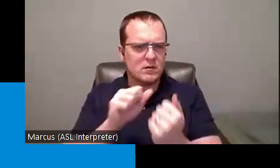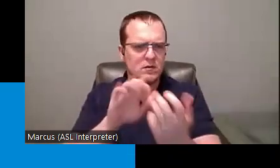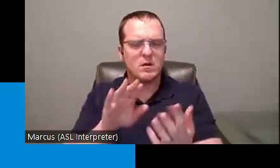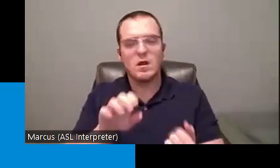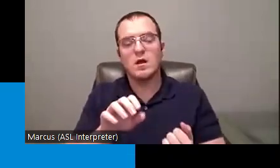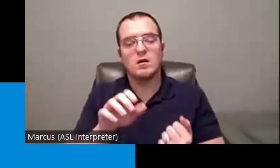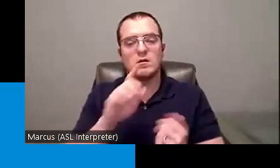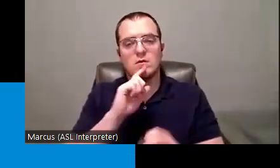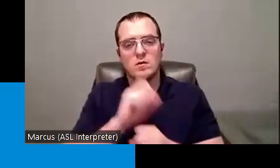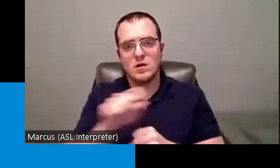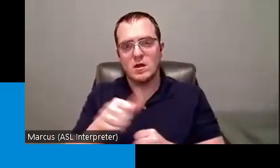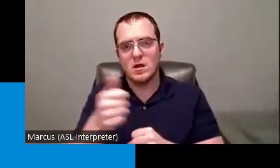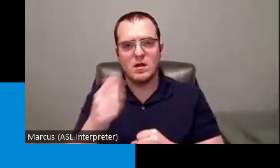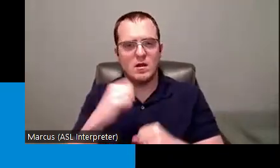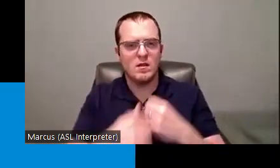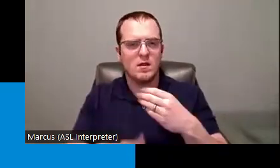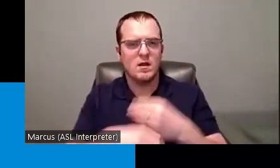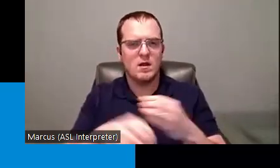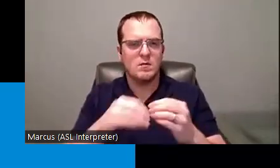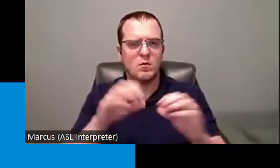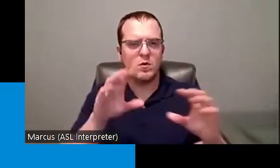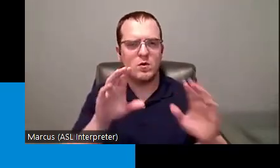than putting more cameras in the hallway.